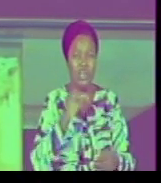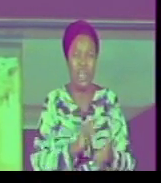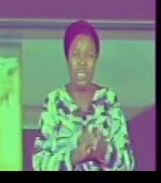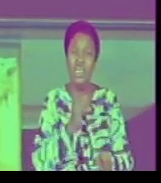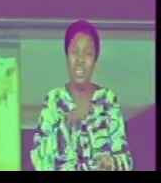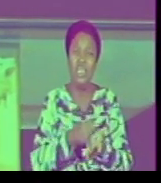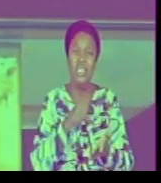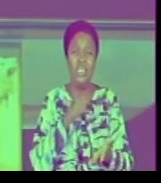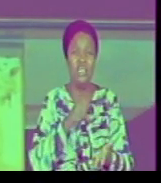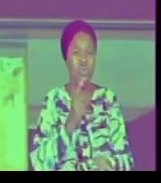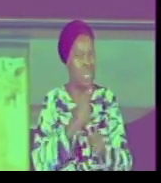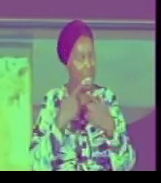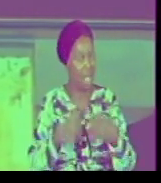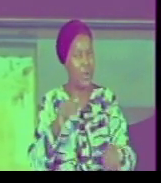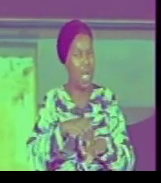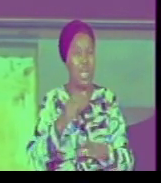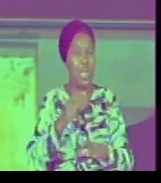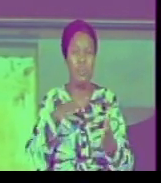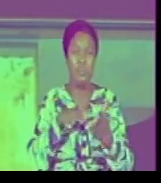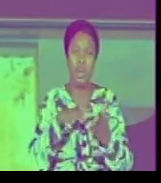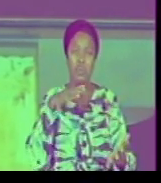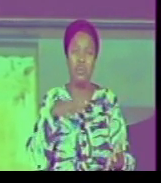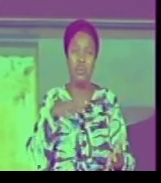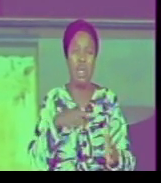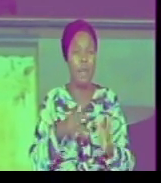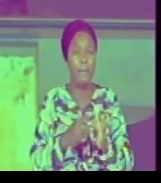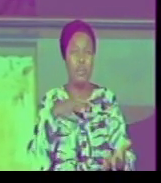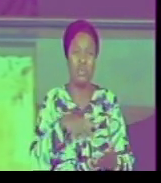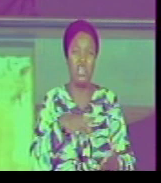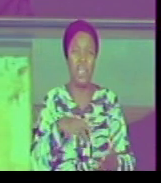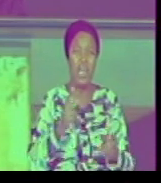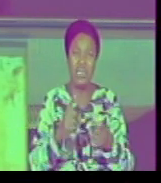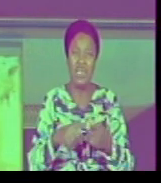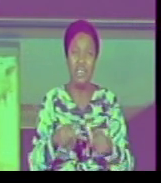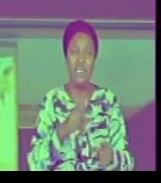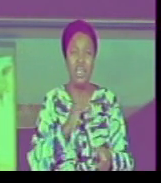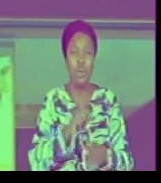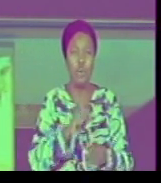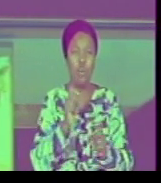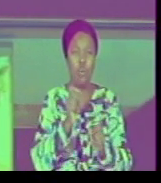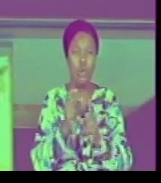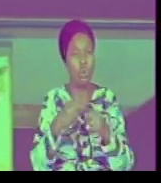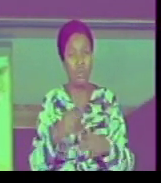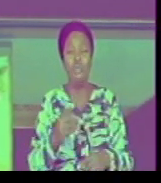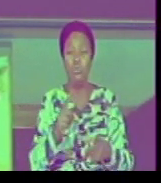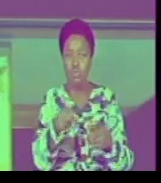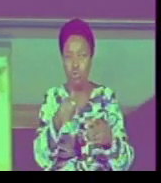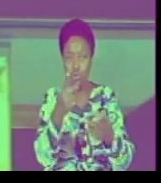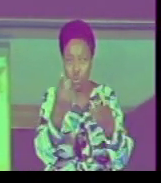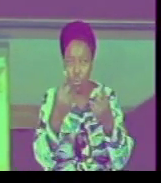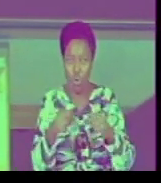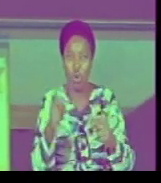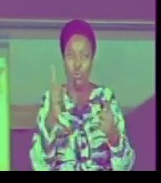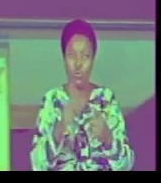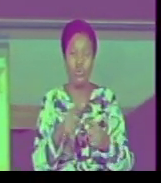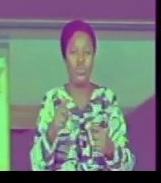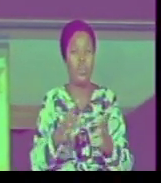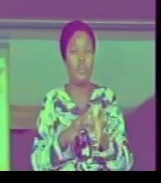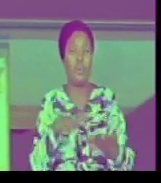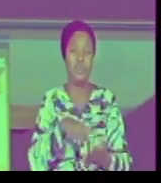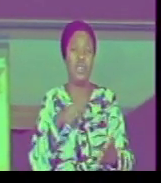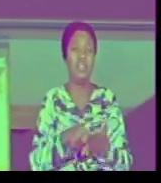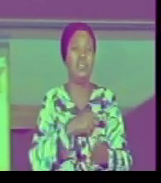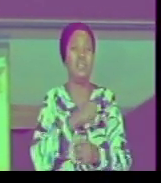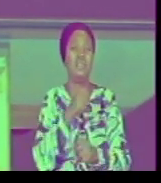study, as the word was coming forth, come to the Bible study this year. I